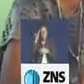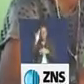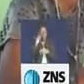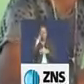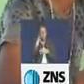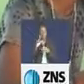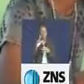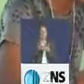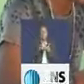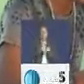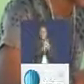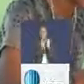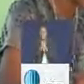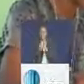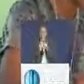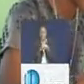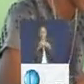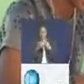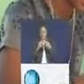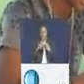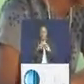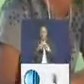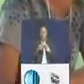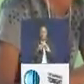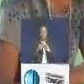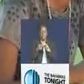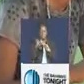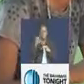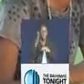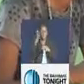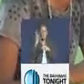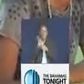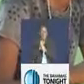lost. Wow. I paid